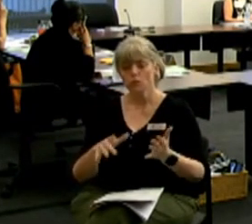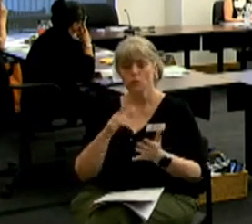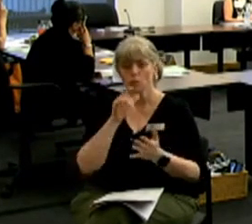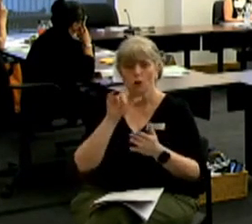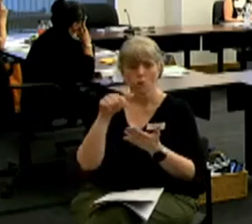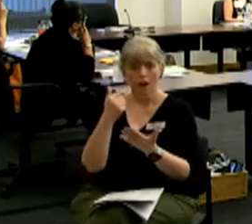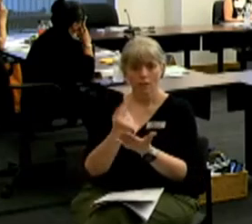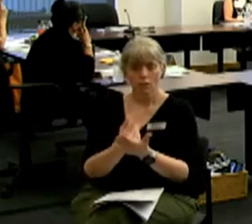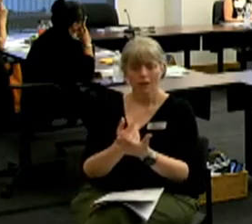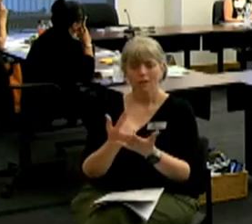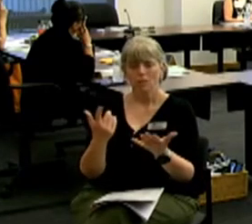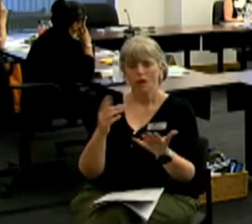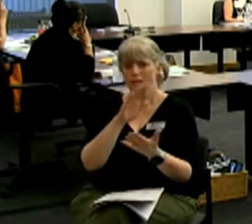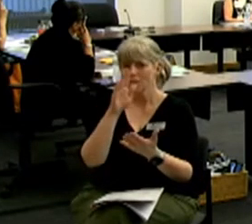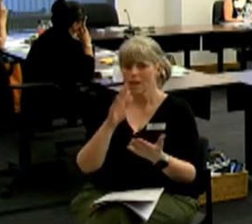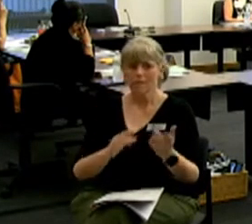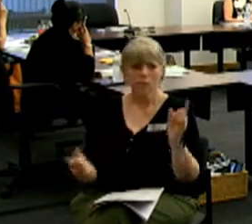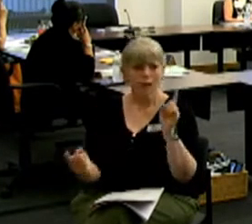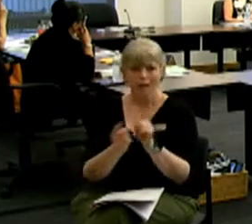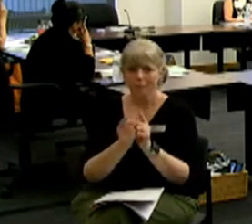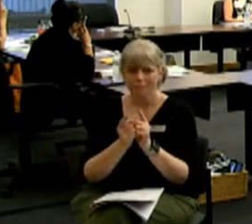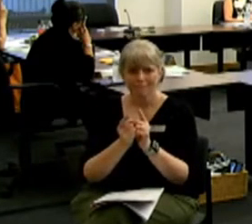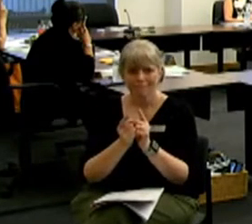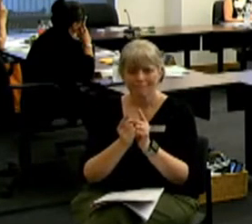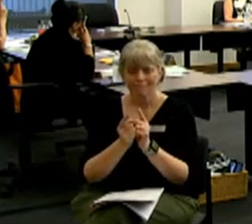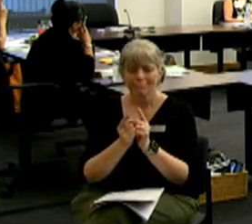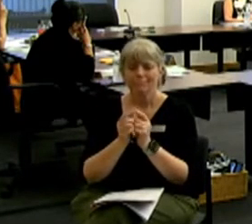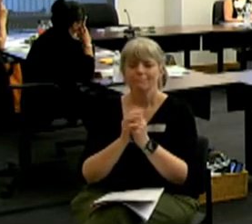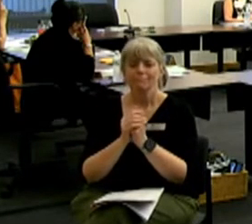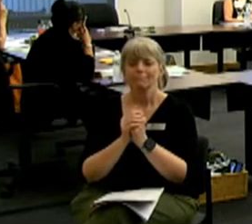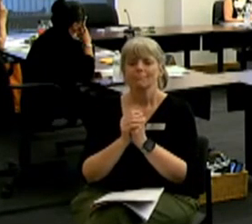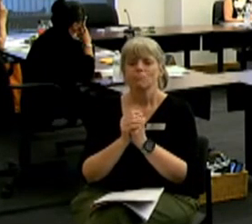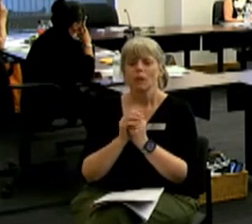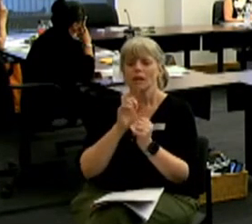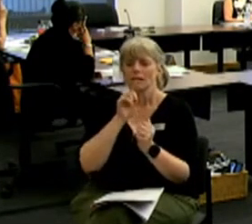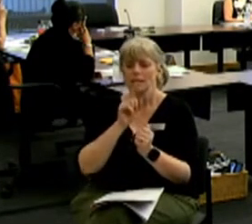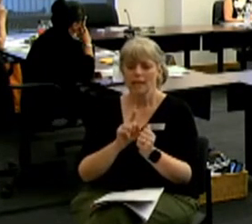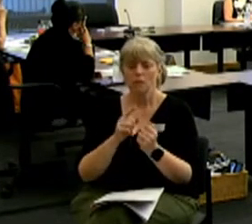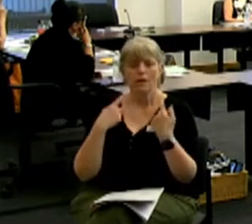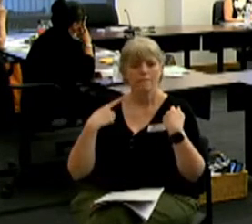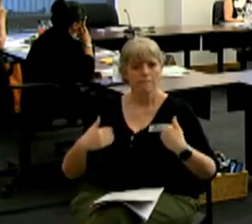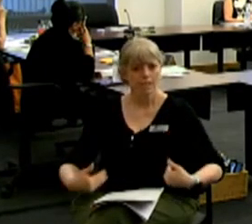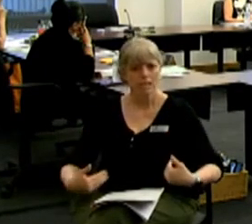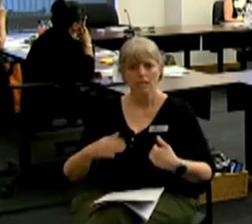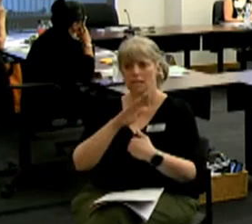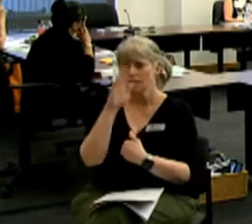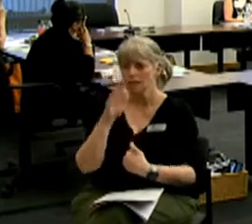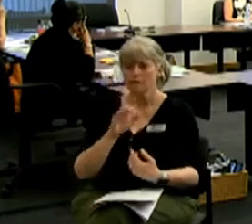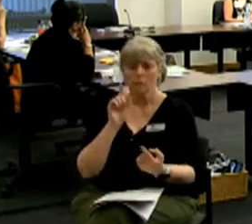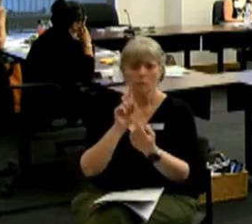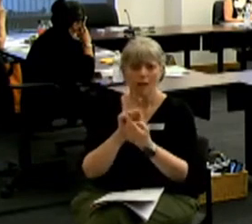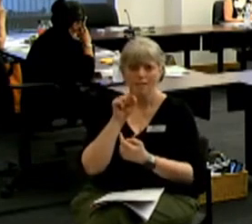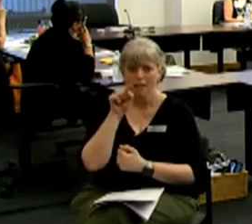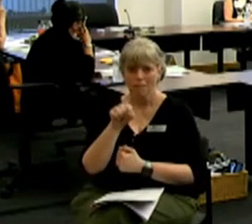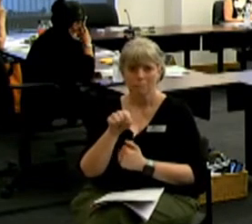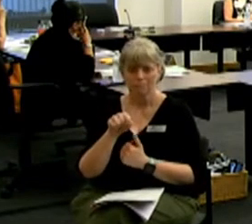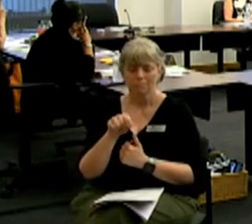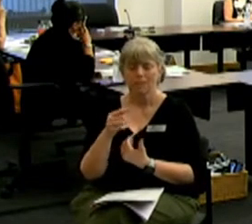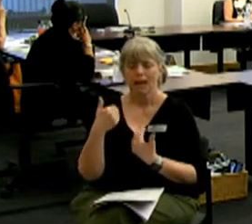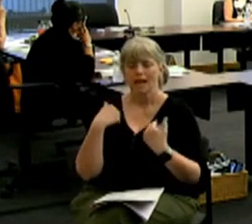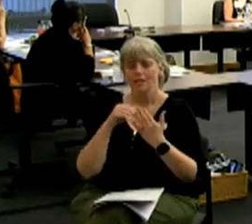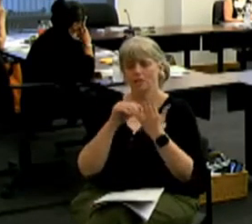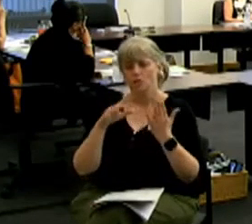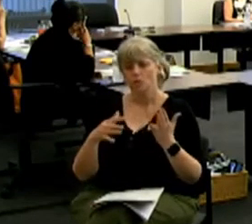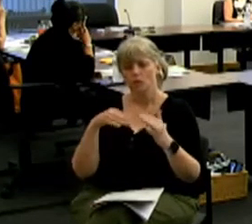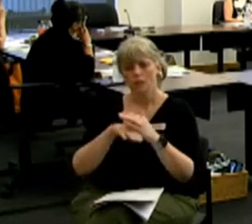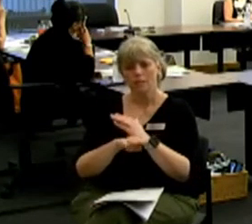who are graduating who I have never met. I literally physically have never met them. And I had a